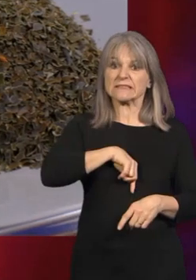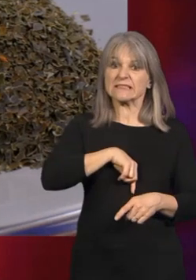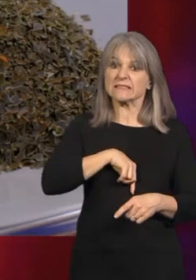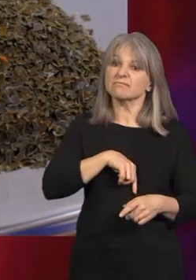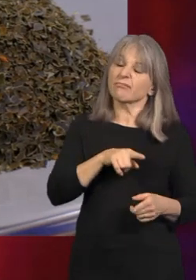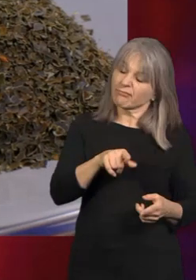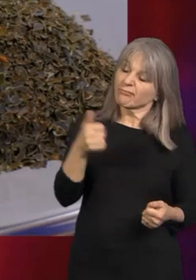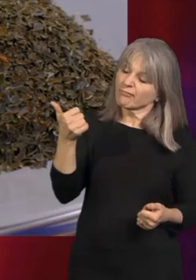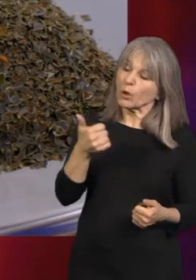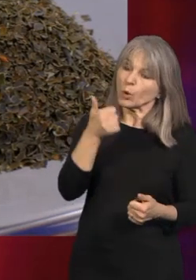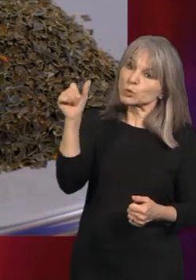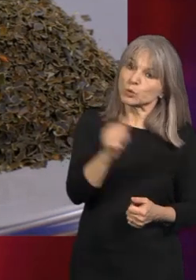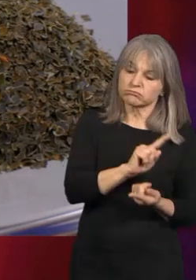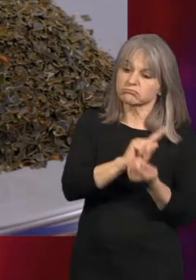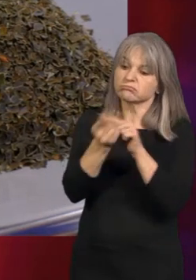real alternative.